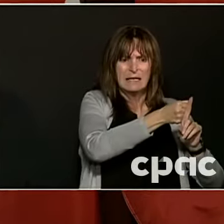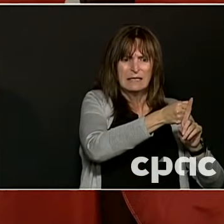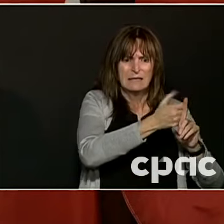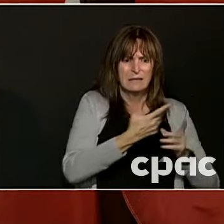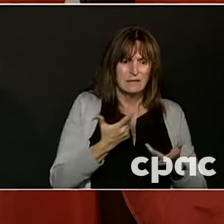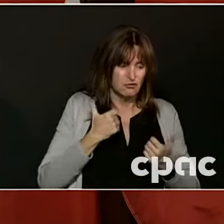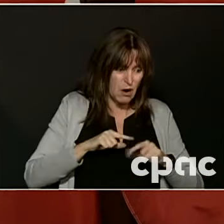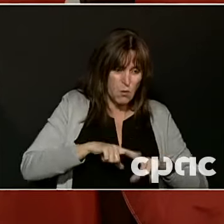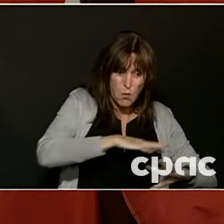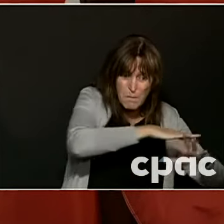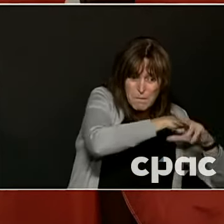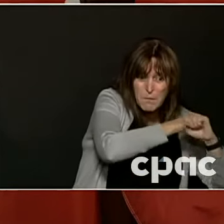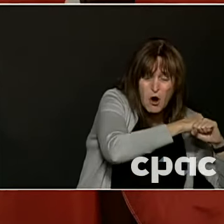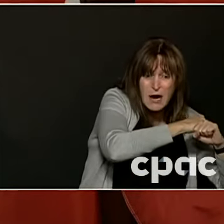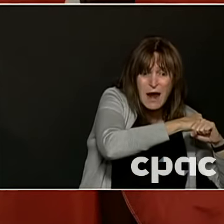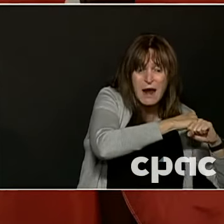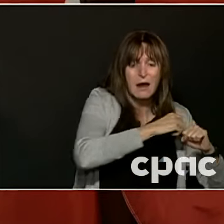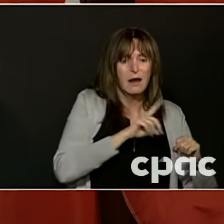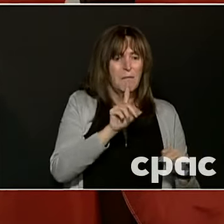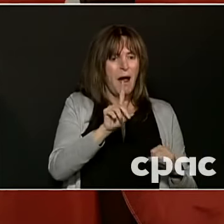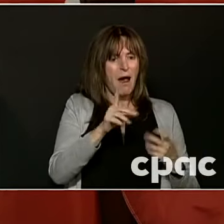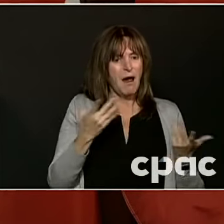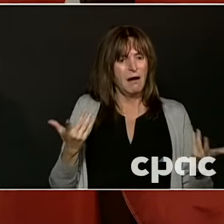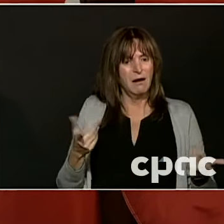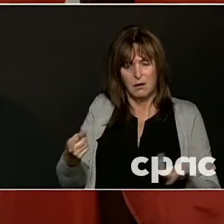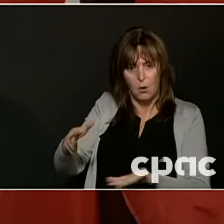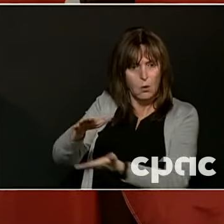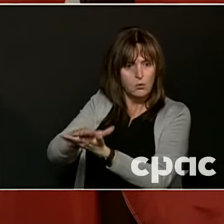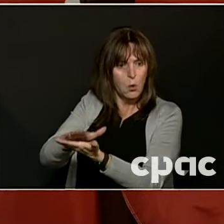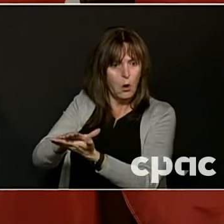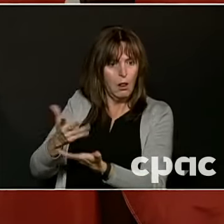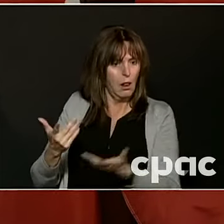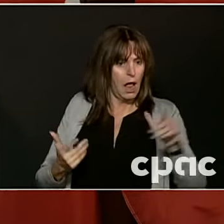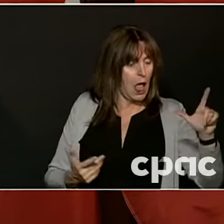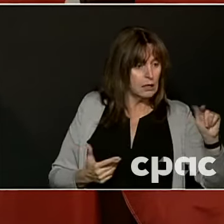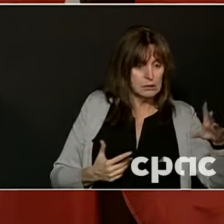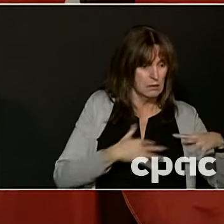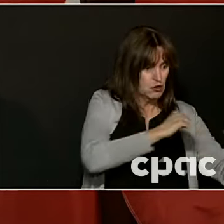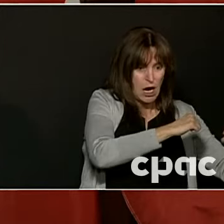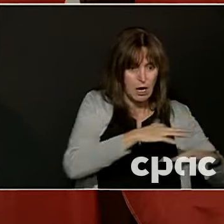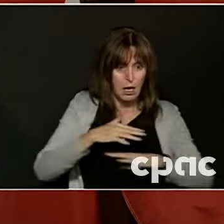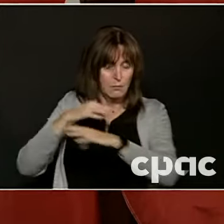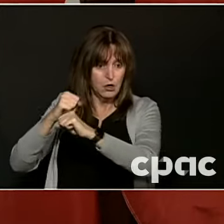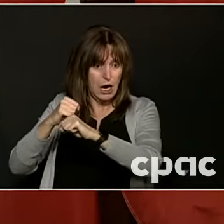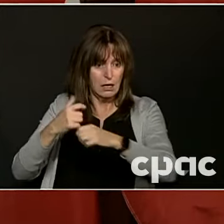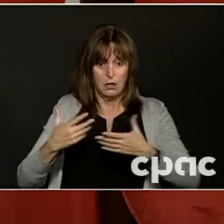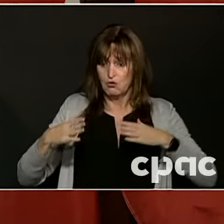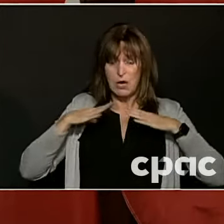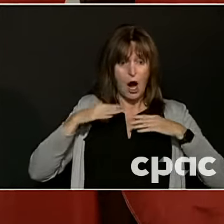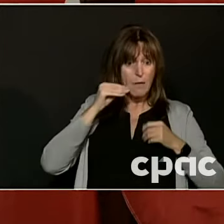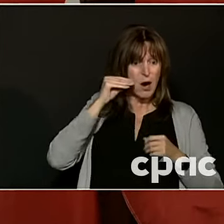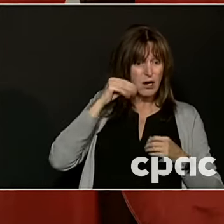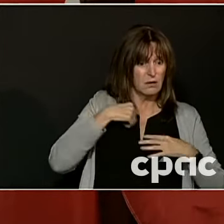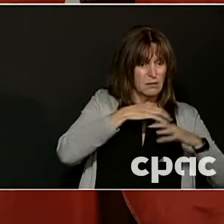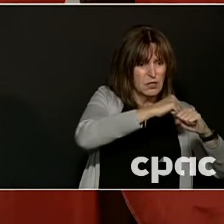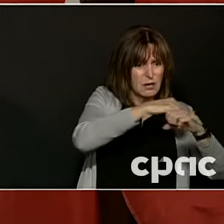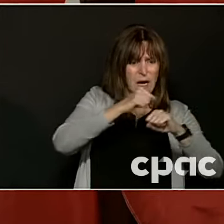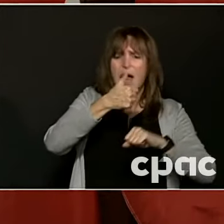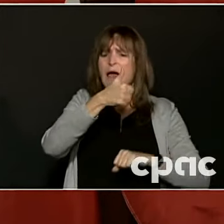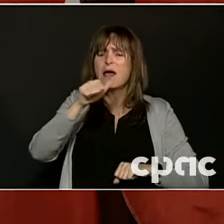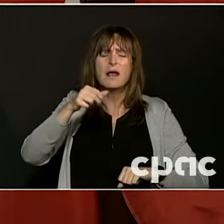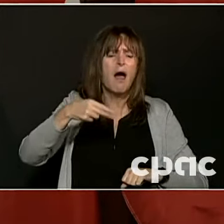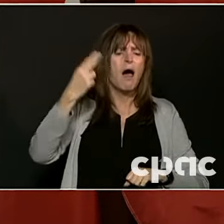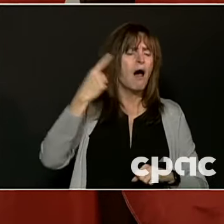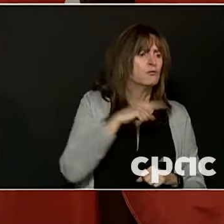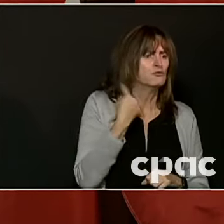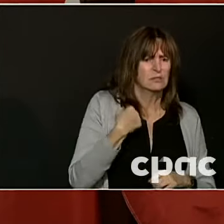trying to protect our school system, as well as our long-term care, retirement homes, congregate settings, all these high-risk places, and